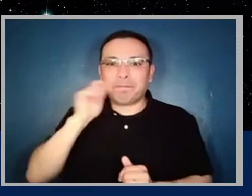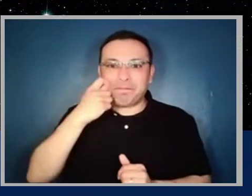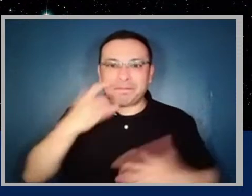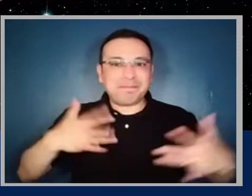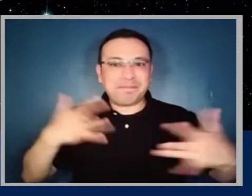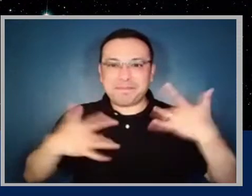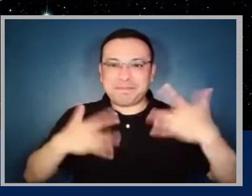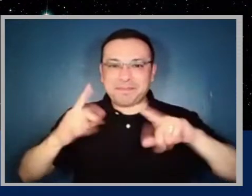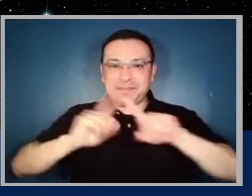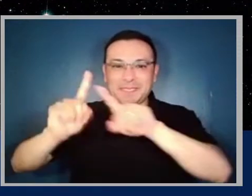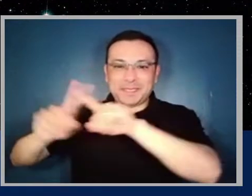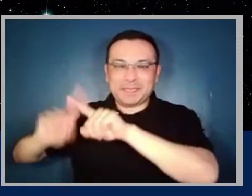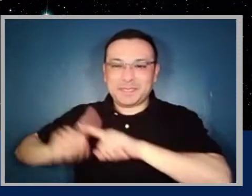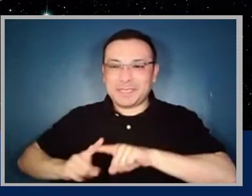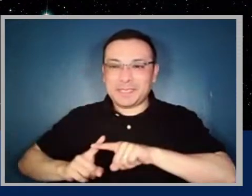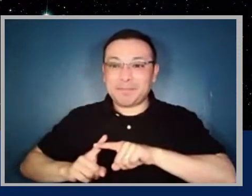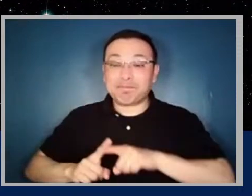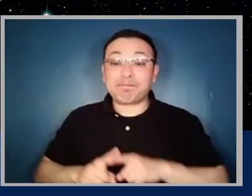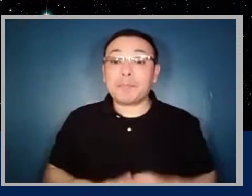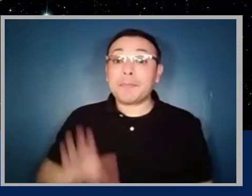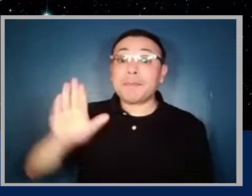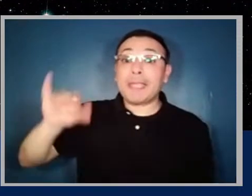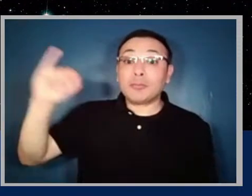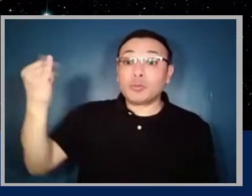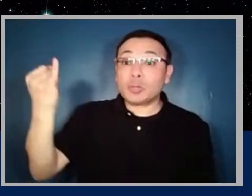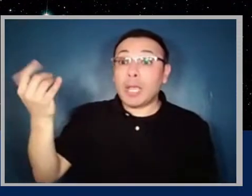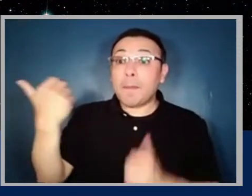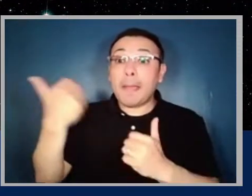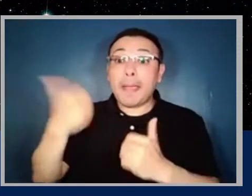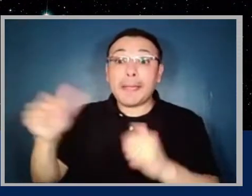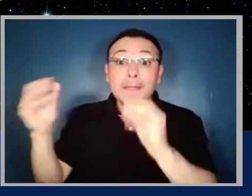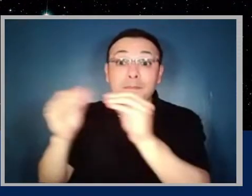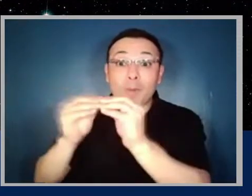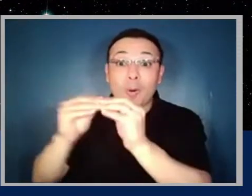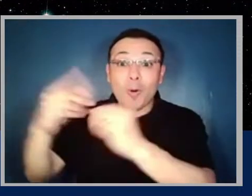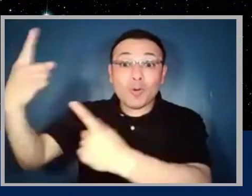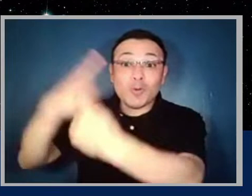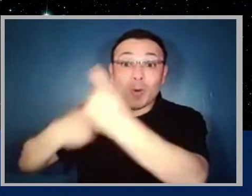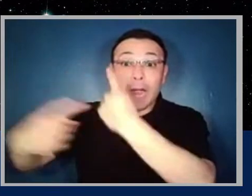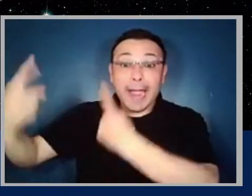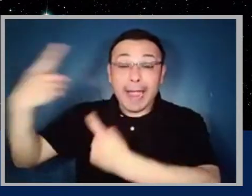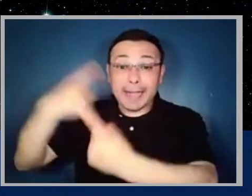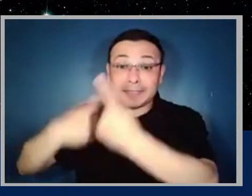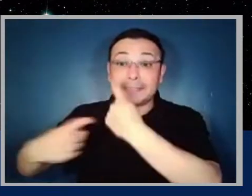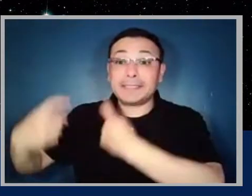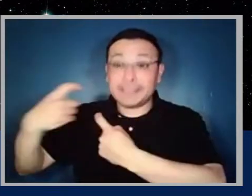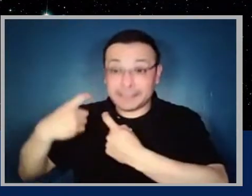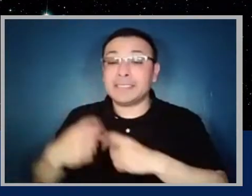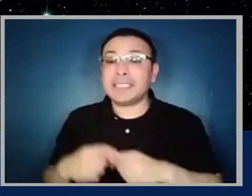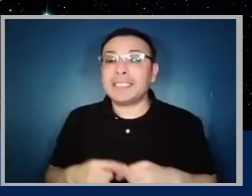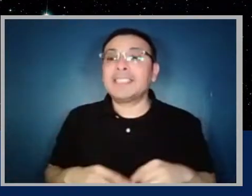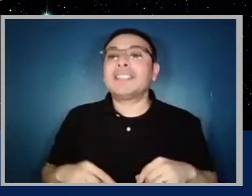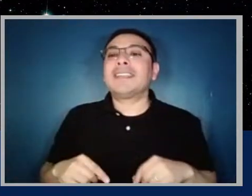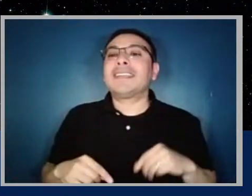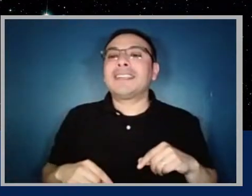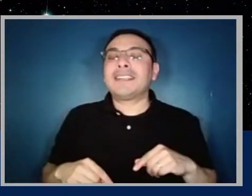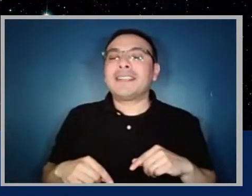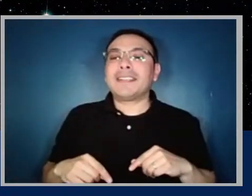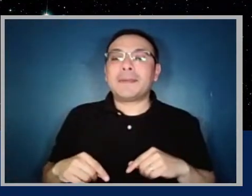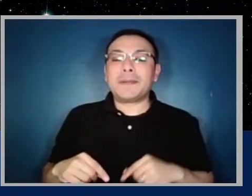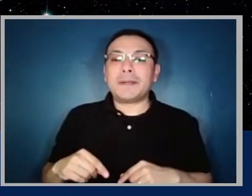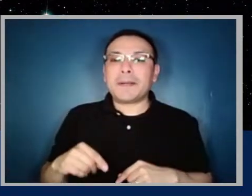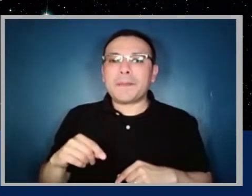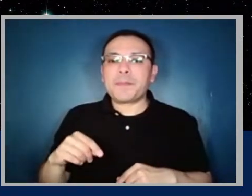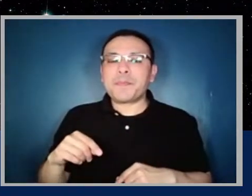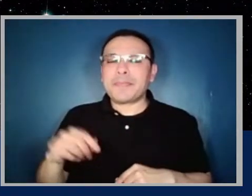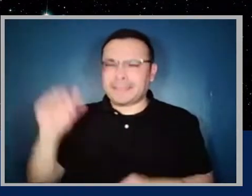Definitely. Das, do we have any other questions? We have lots of questions here. I was actually squinting at my other monitor trying to get some Starliner stuff here to